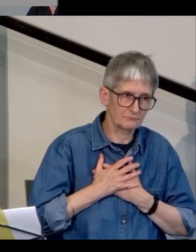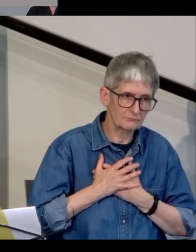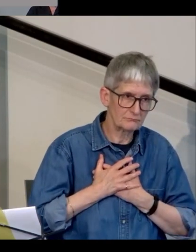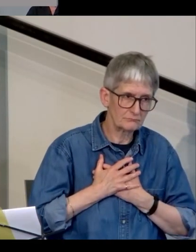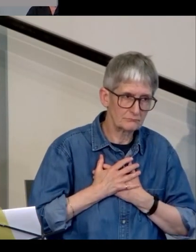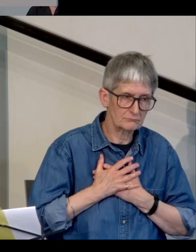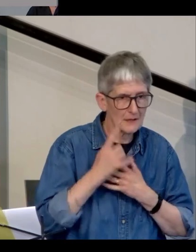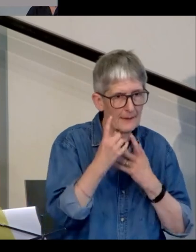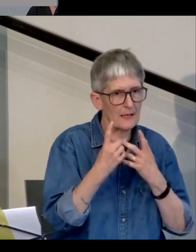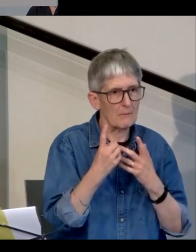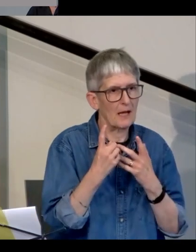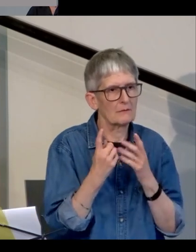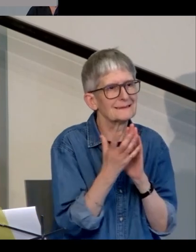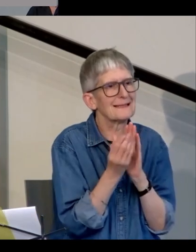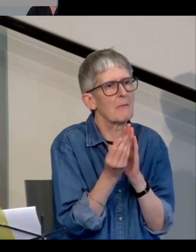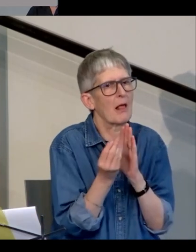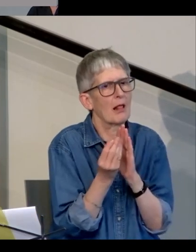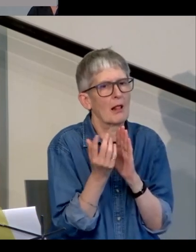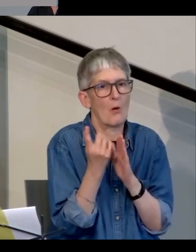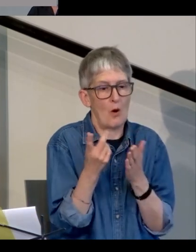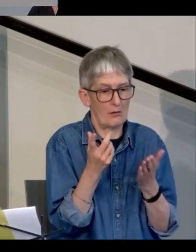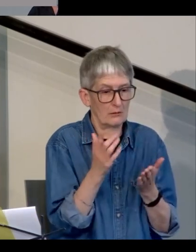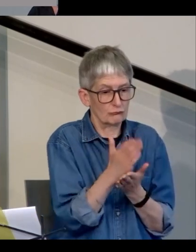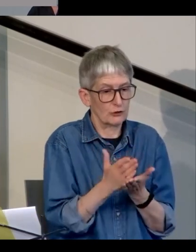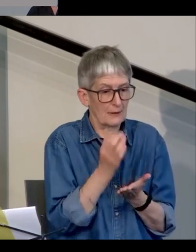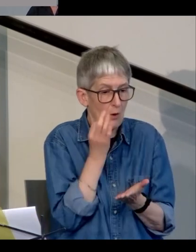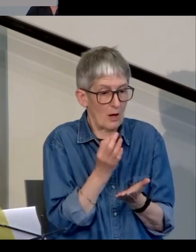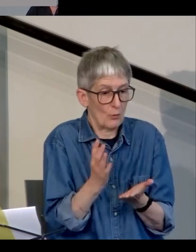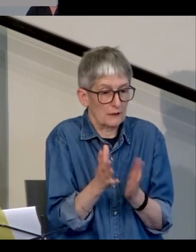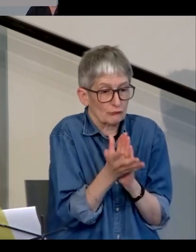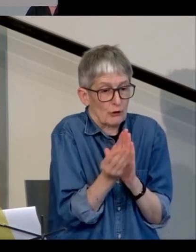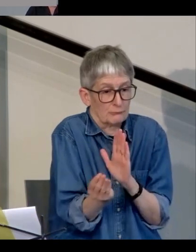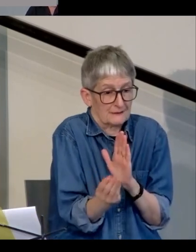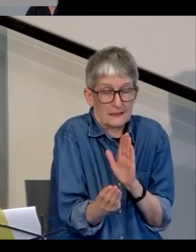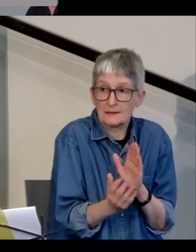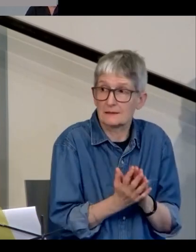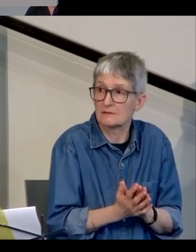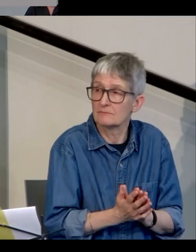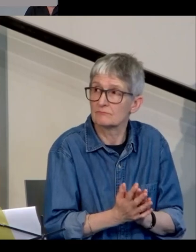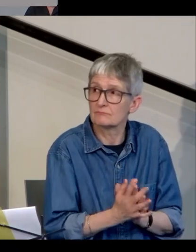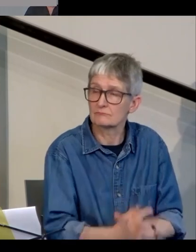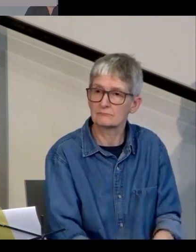as we think about the symbolism of what these elements represent.